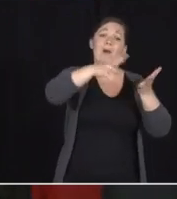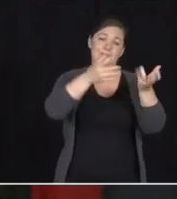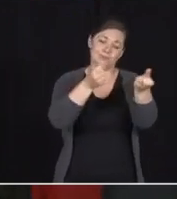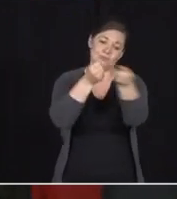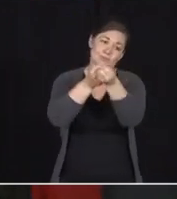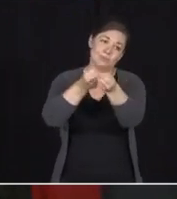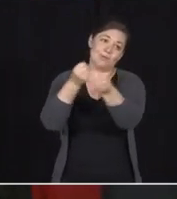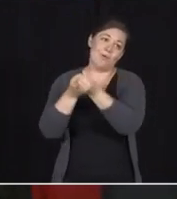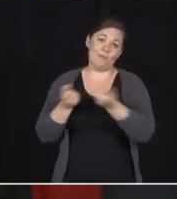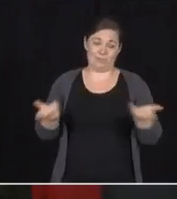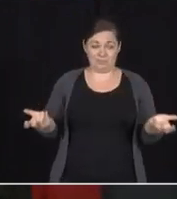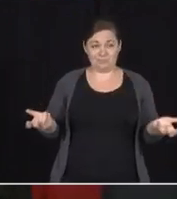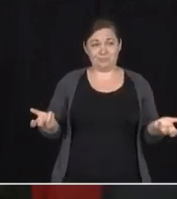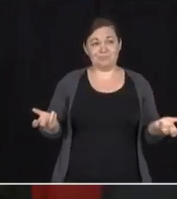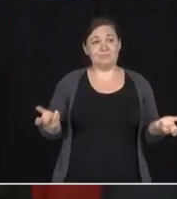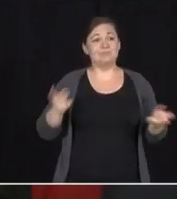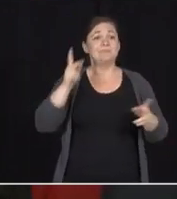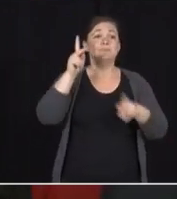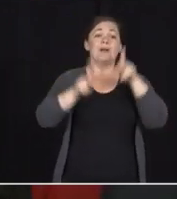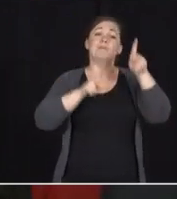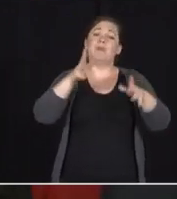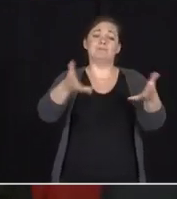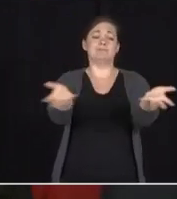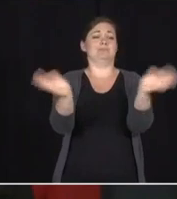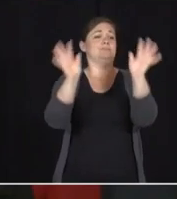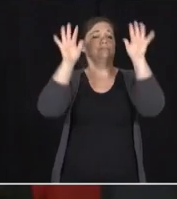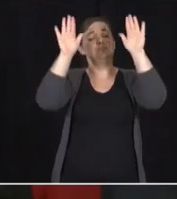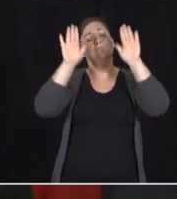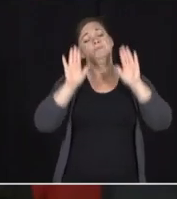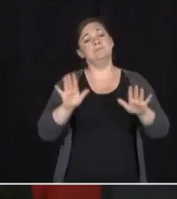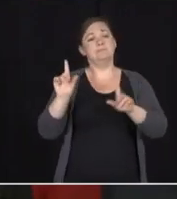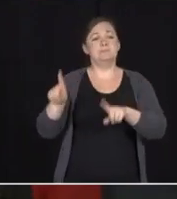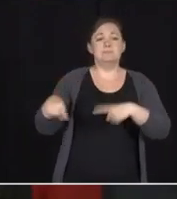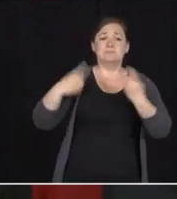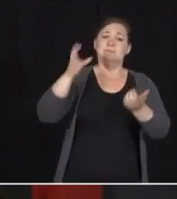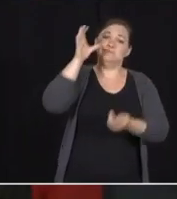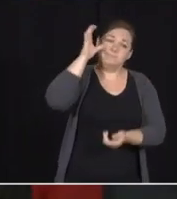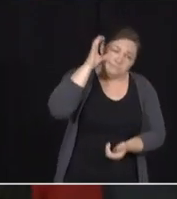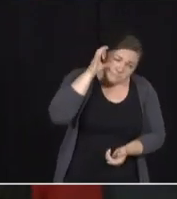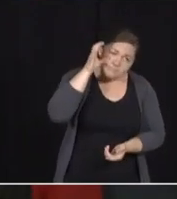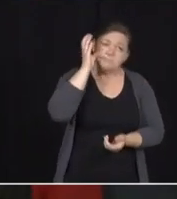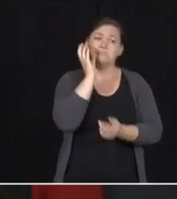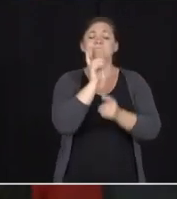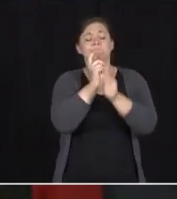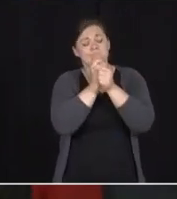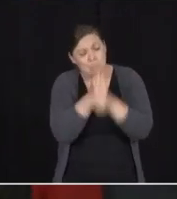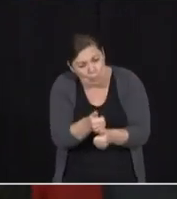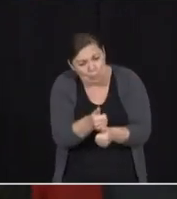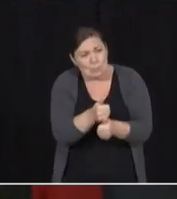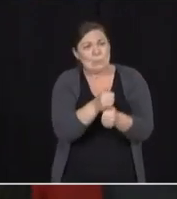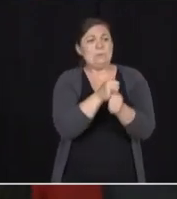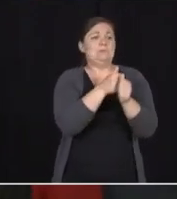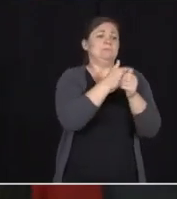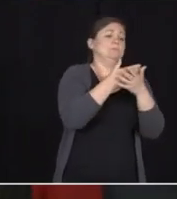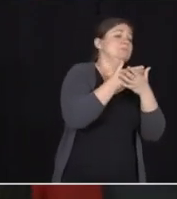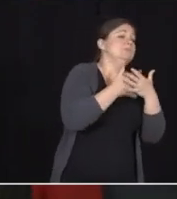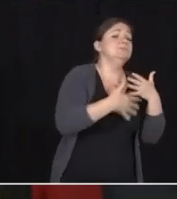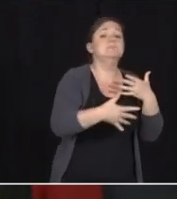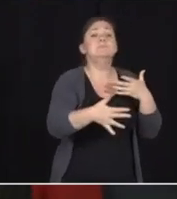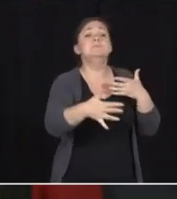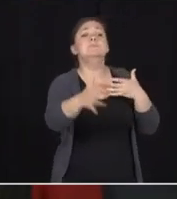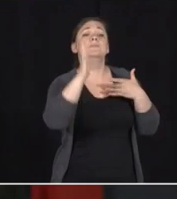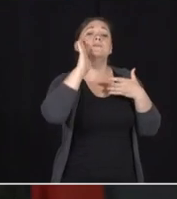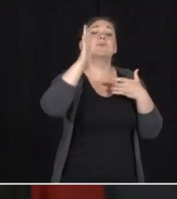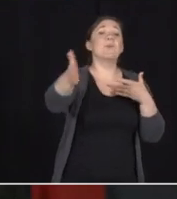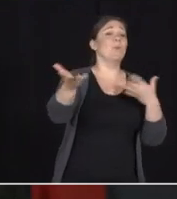absolutely phenomenal. So thank you for listening to the call. And in the coming days, what we're going to do is we're going to launch the next